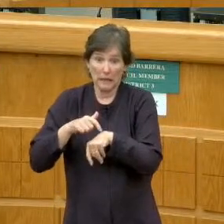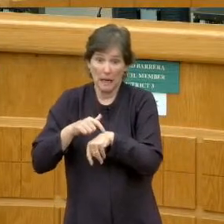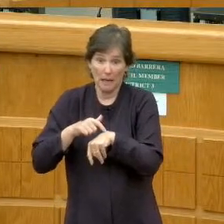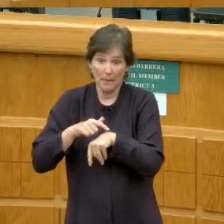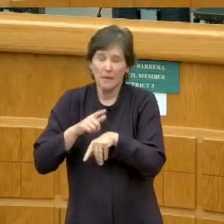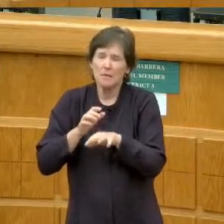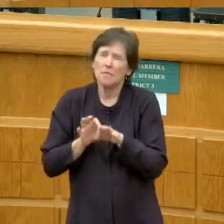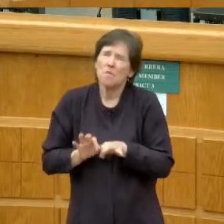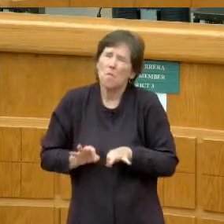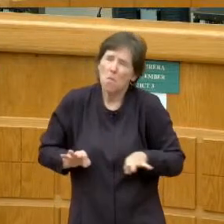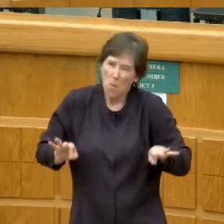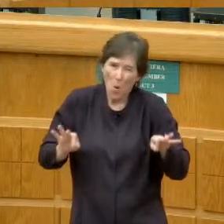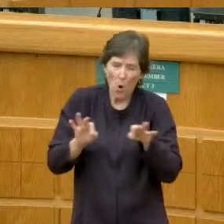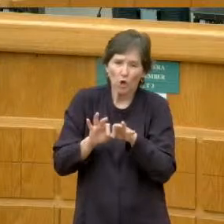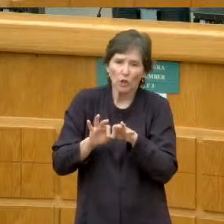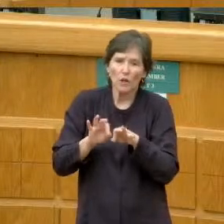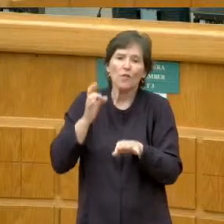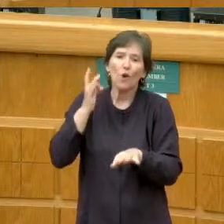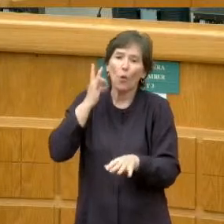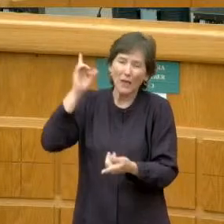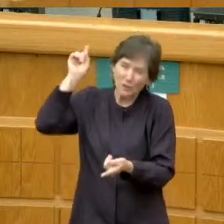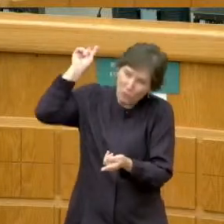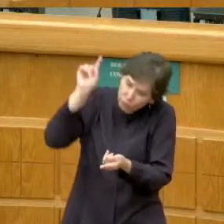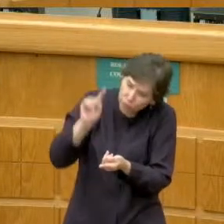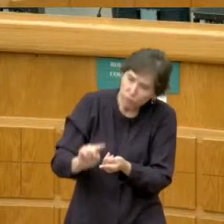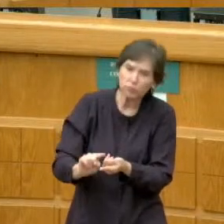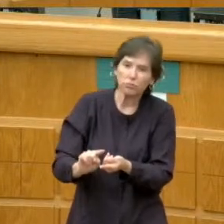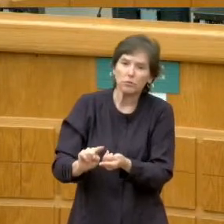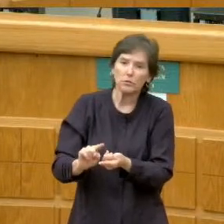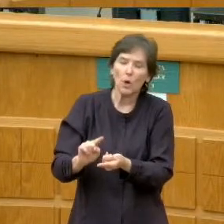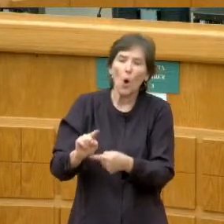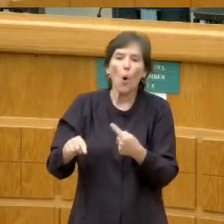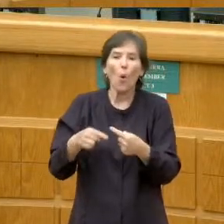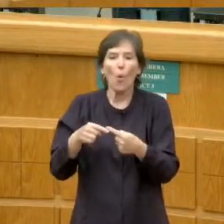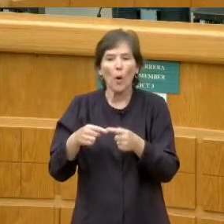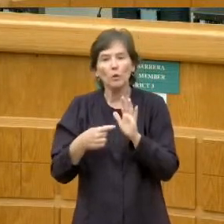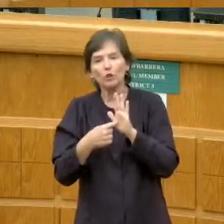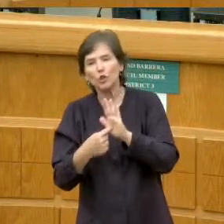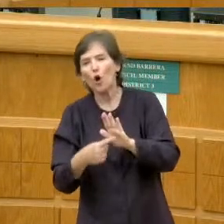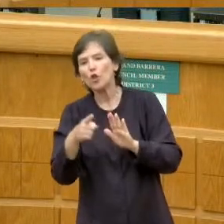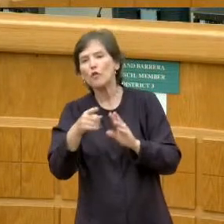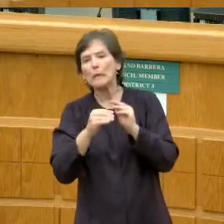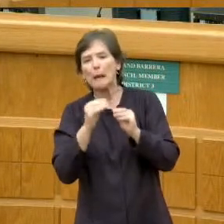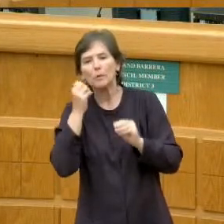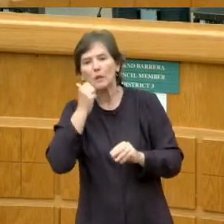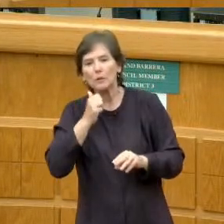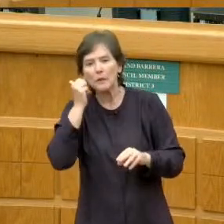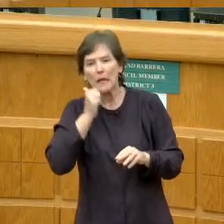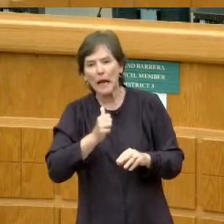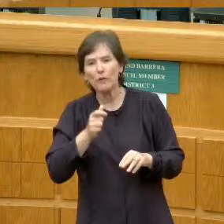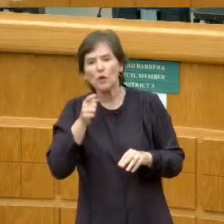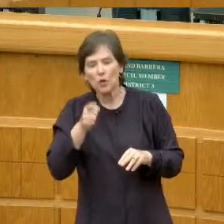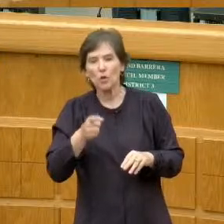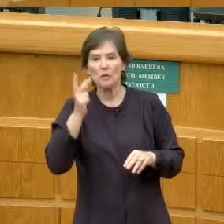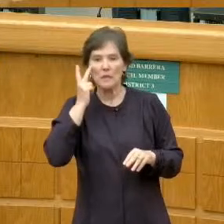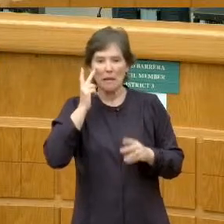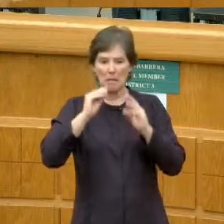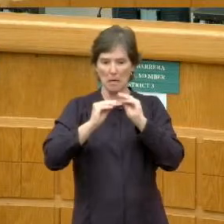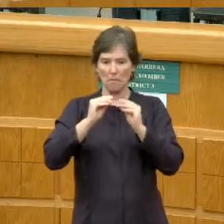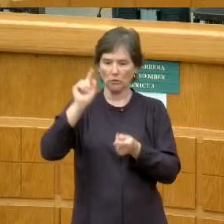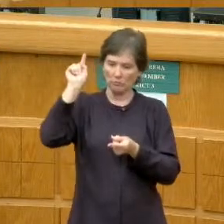briefings, when I reveal the numbers to you, or Manager Zanoni does, that you see them going down, down, down.